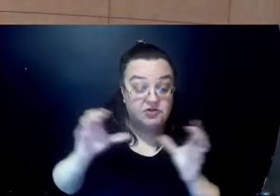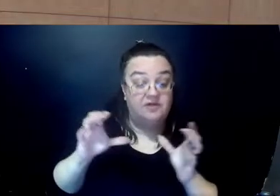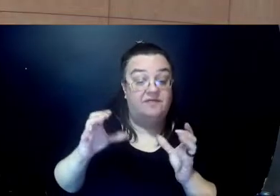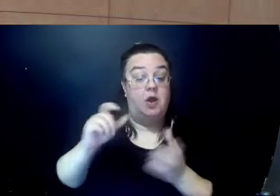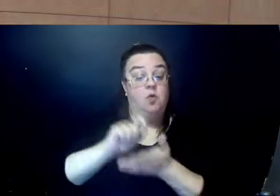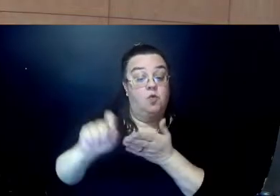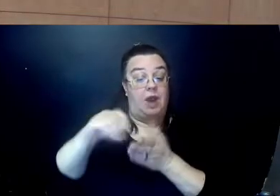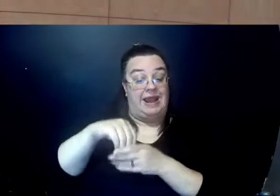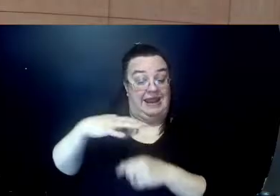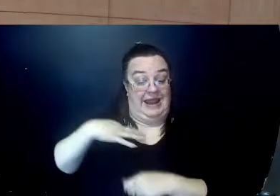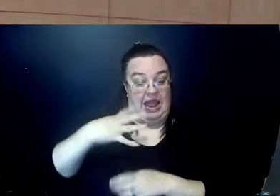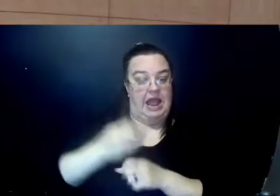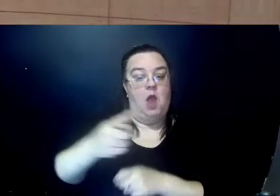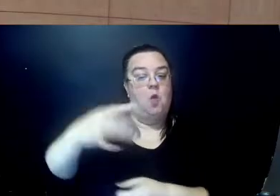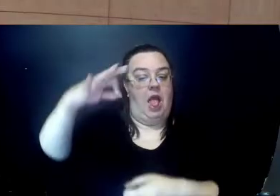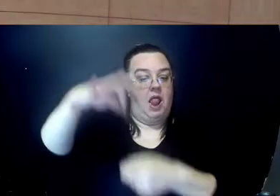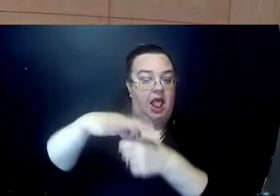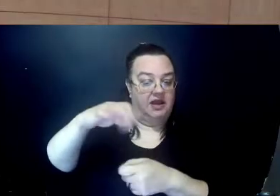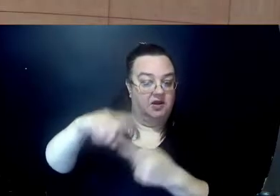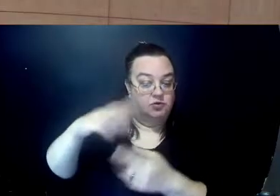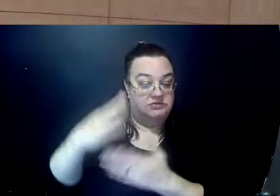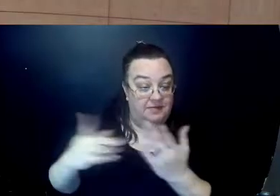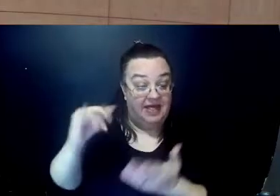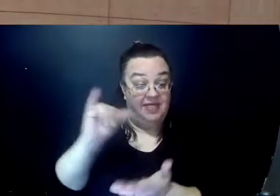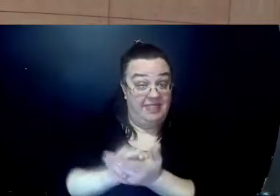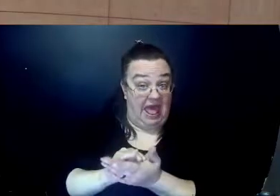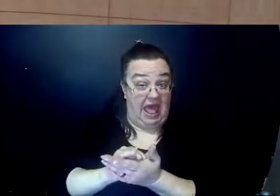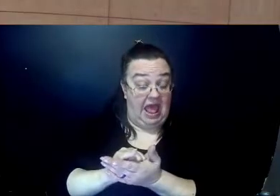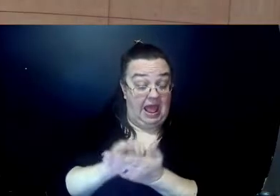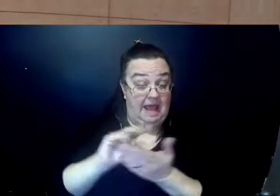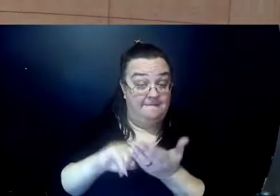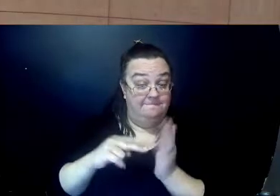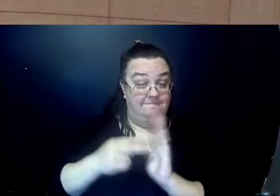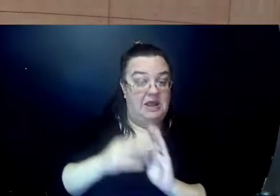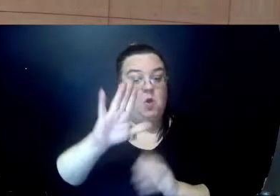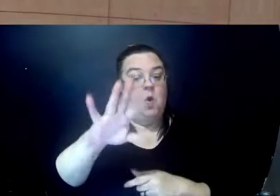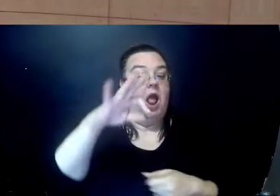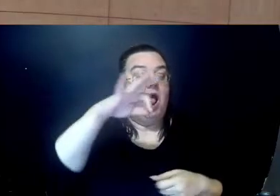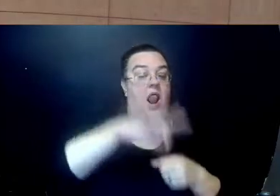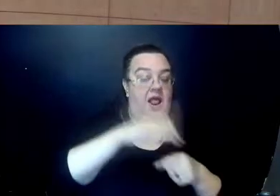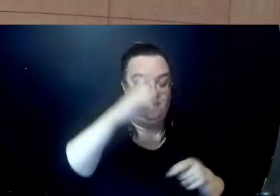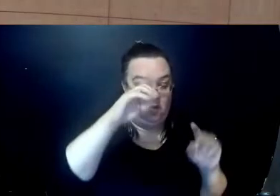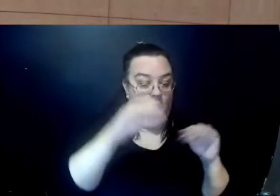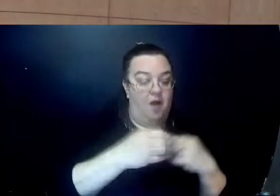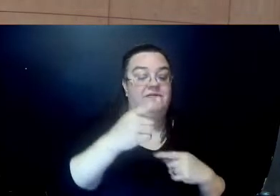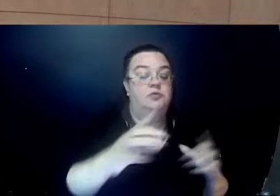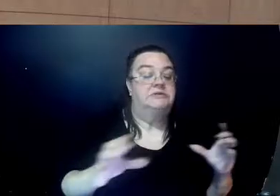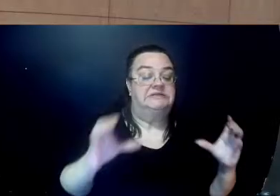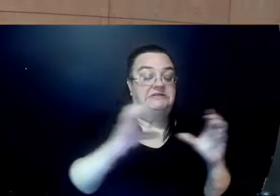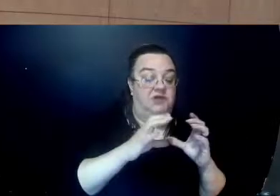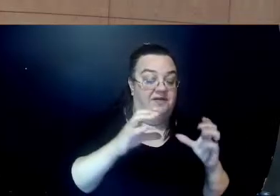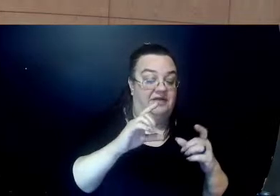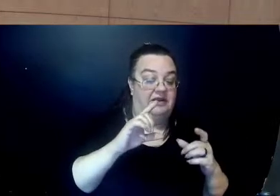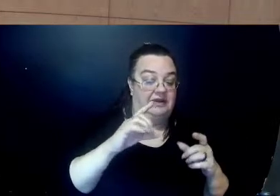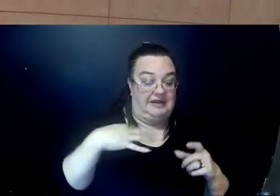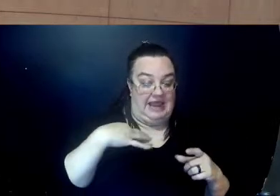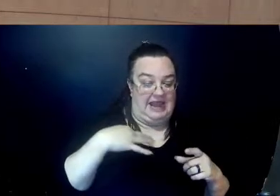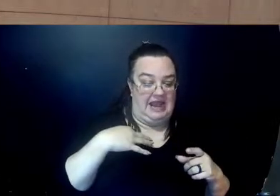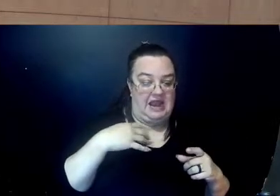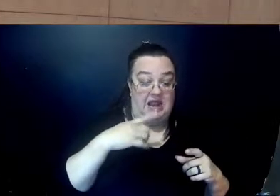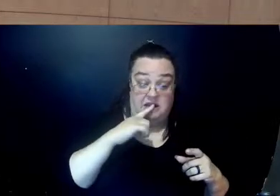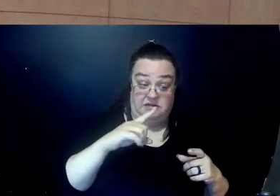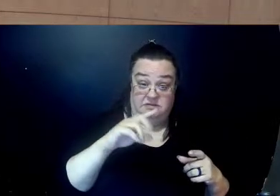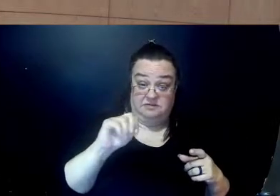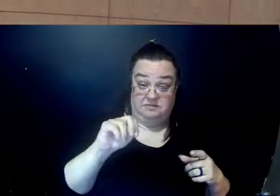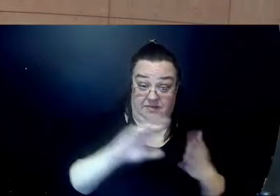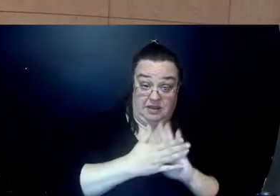something, and whether that nullifies your election to the office for which you were a certified candidate. I think we're sidestepping that issue.